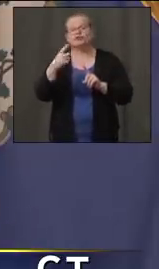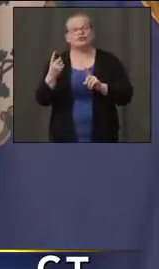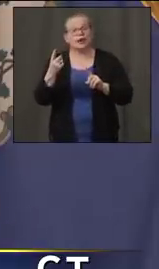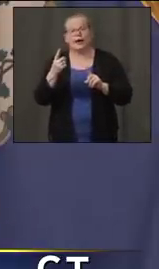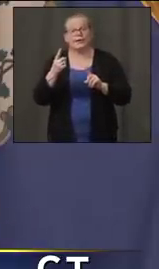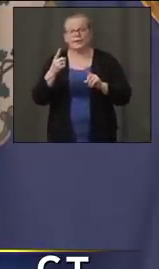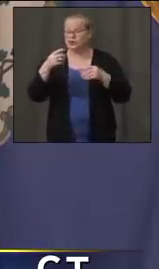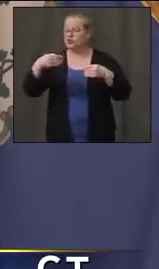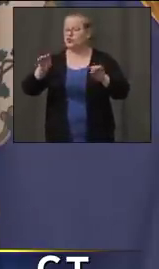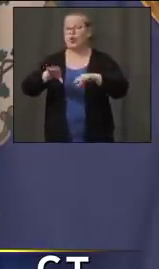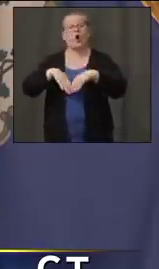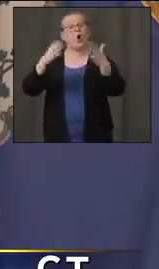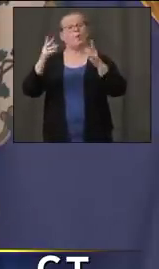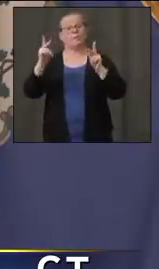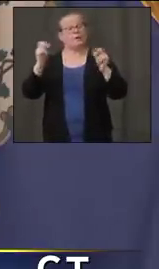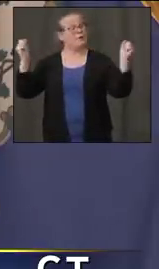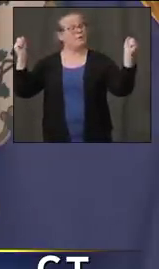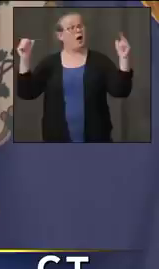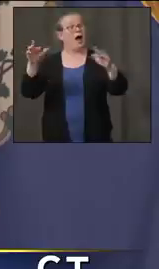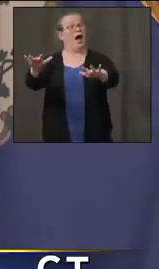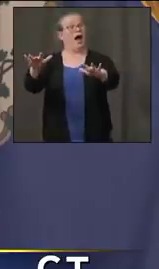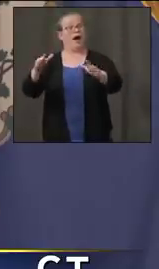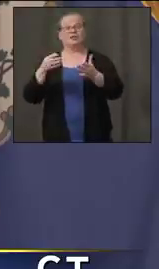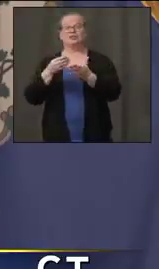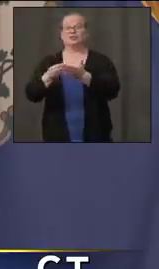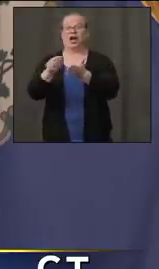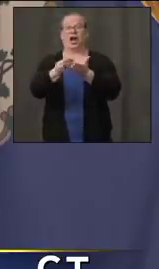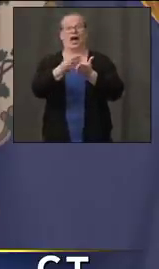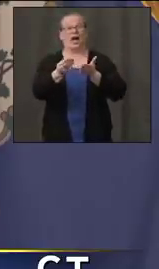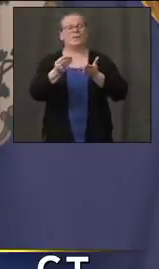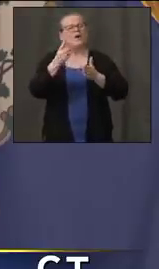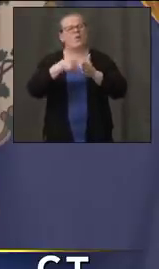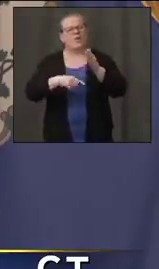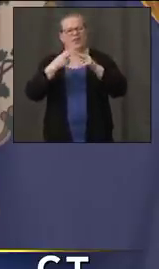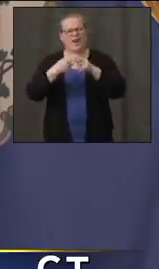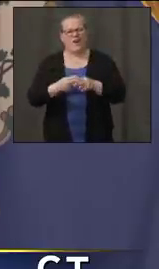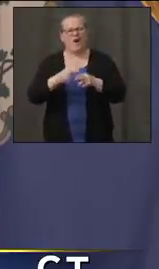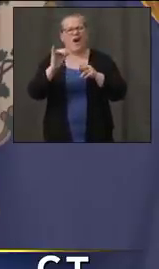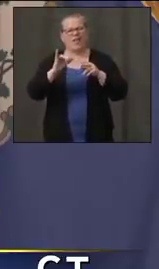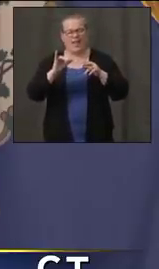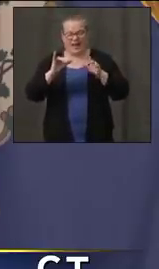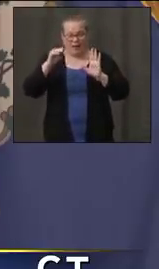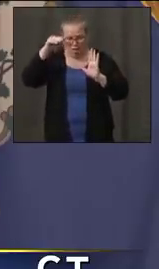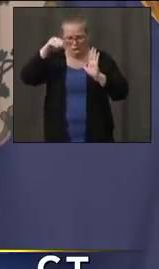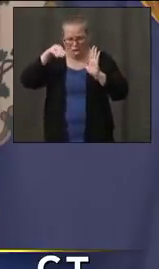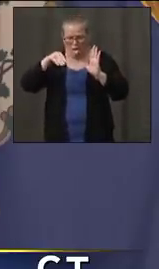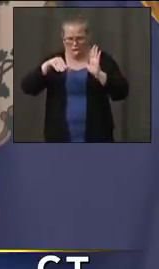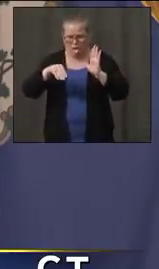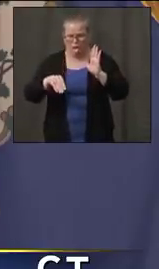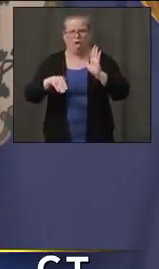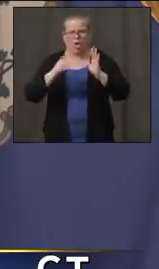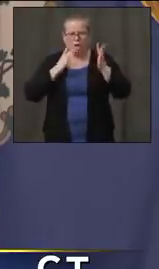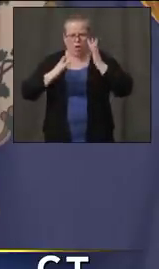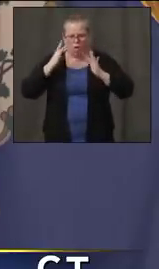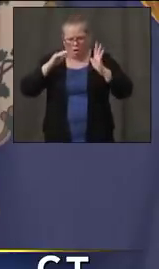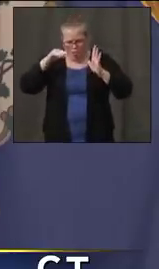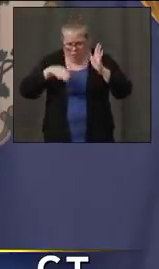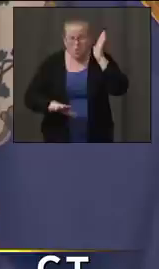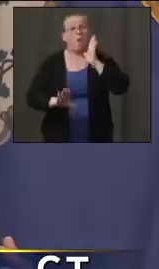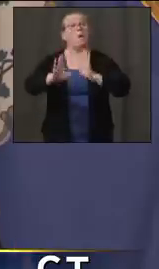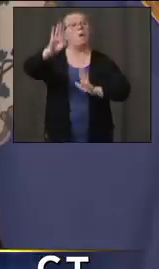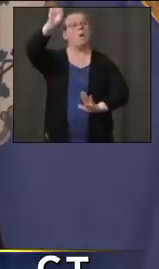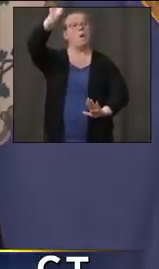economy comes back, that so-called V-shaped recovery. We're finding out that store owners have some hesitancy, consumers have